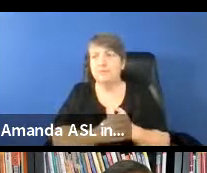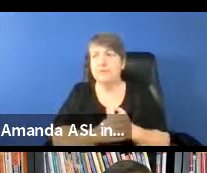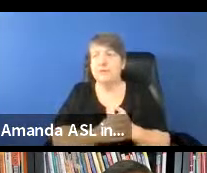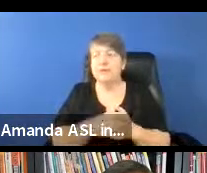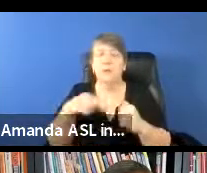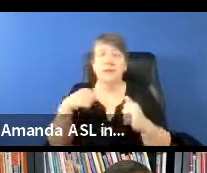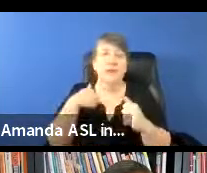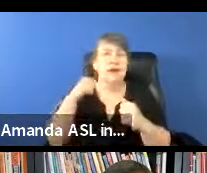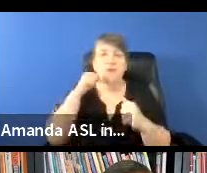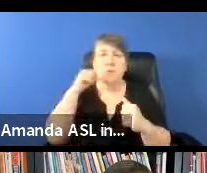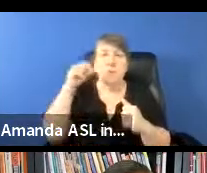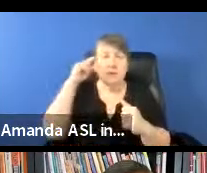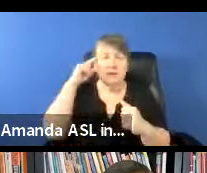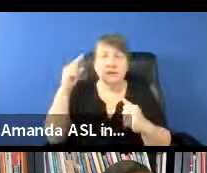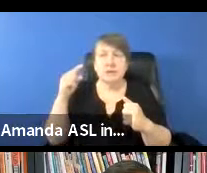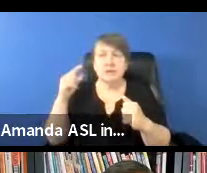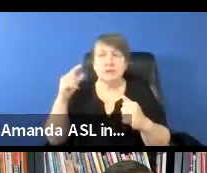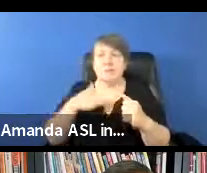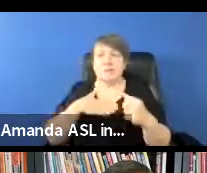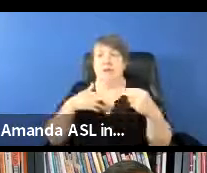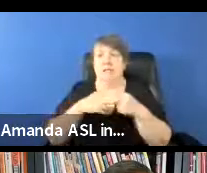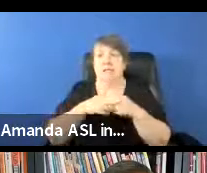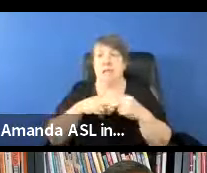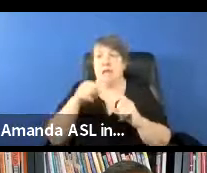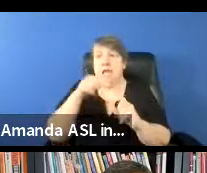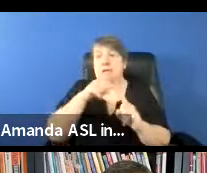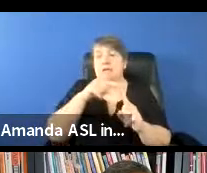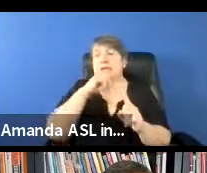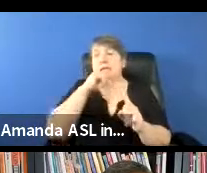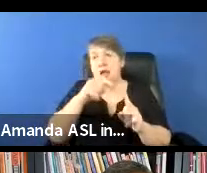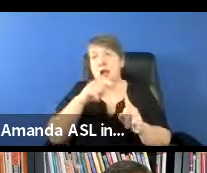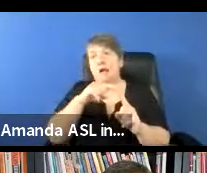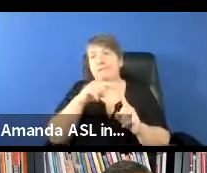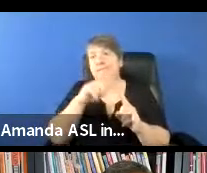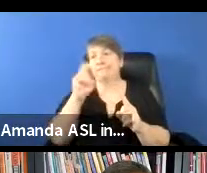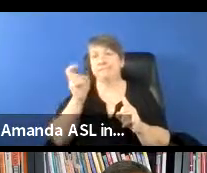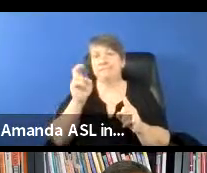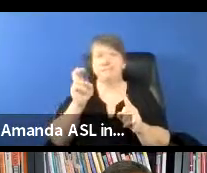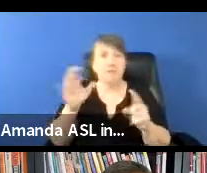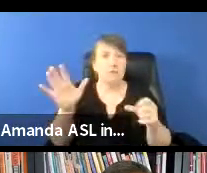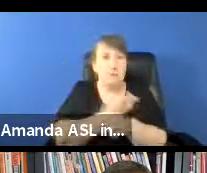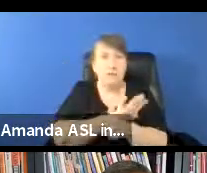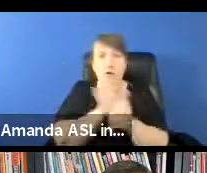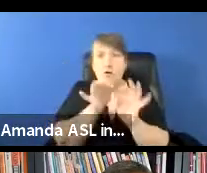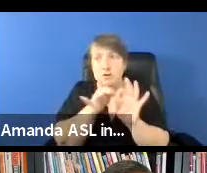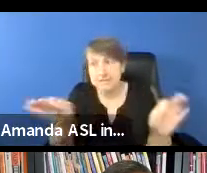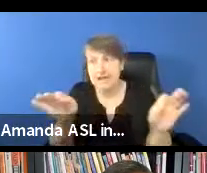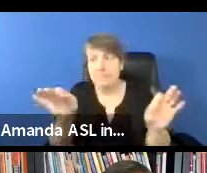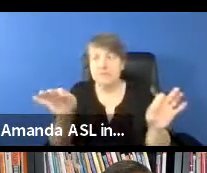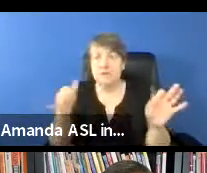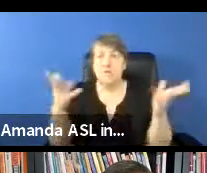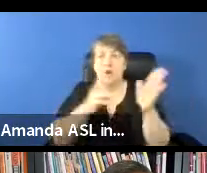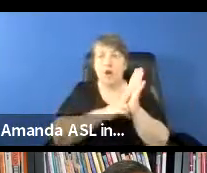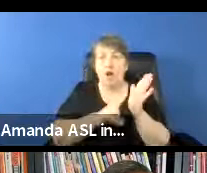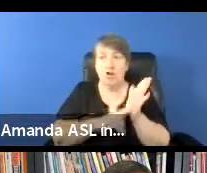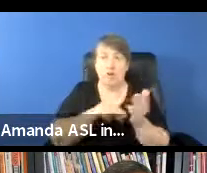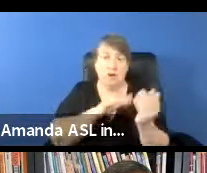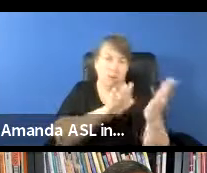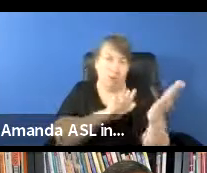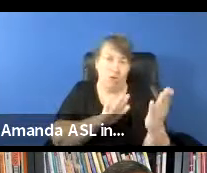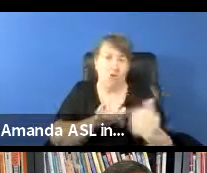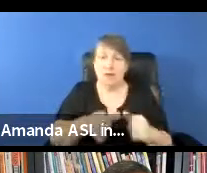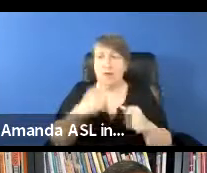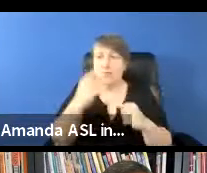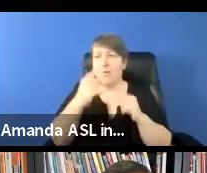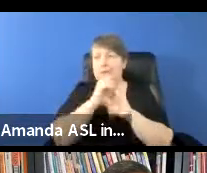I don't think, I wouldn't take my slide as being the full statement of our contracting approach. Is just an example of